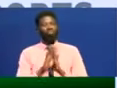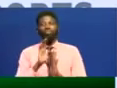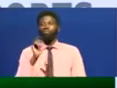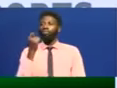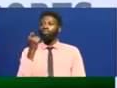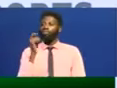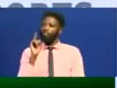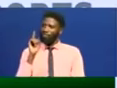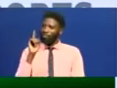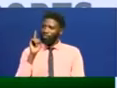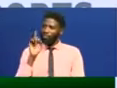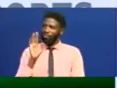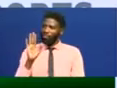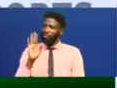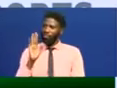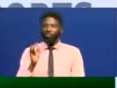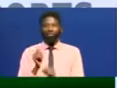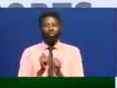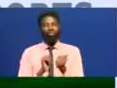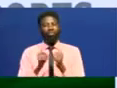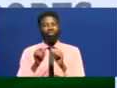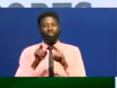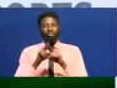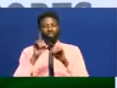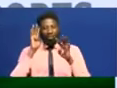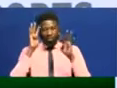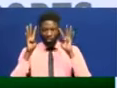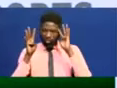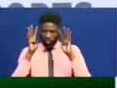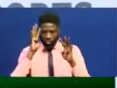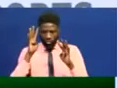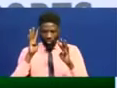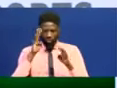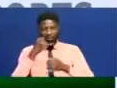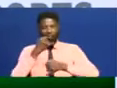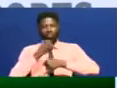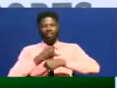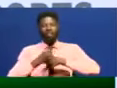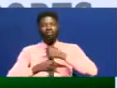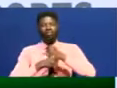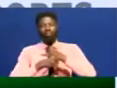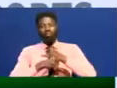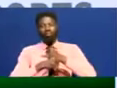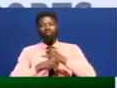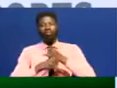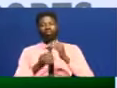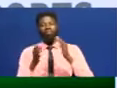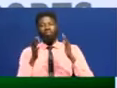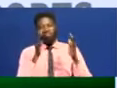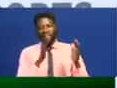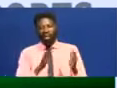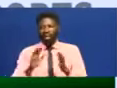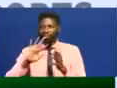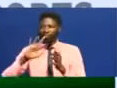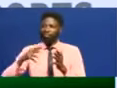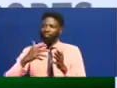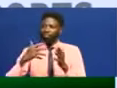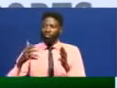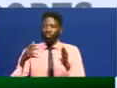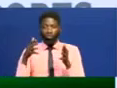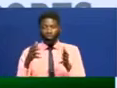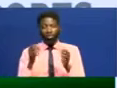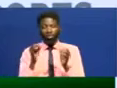ever sports and creatives infrastructure master plan. And so today, if you see